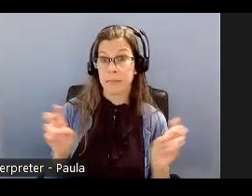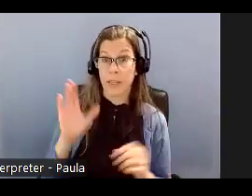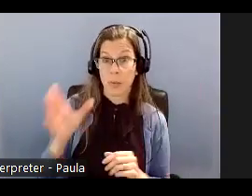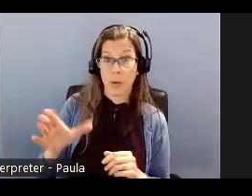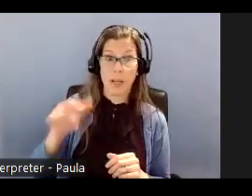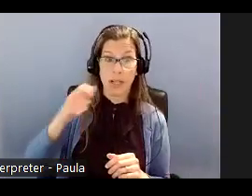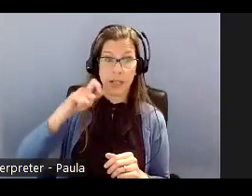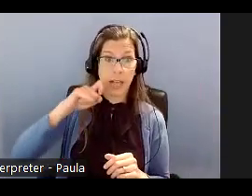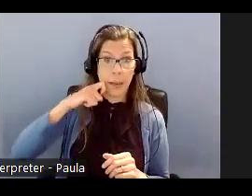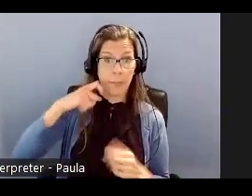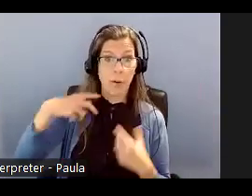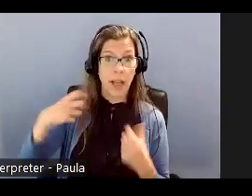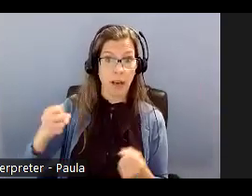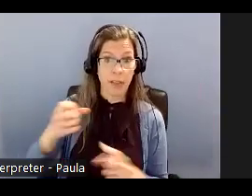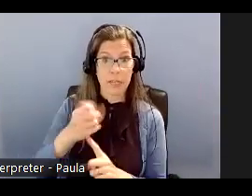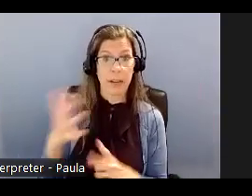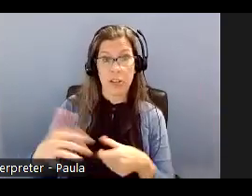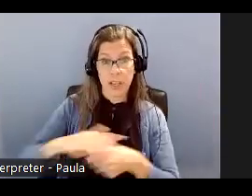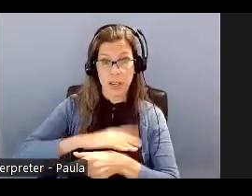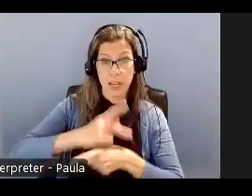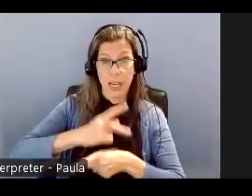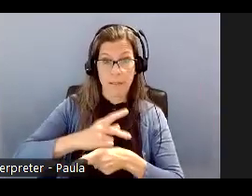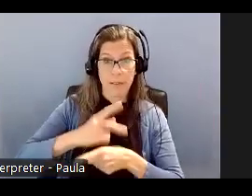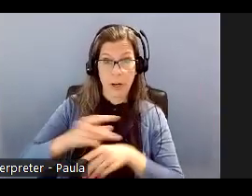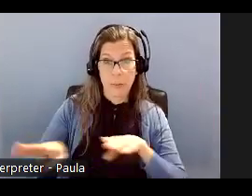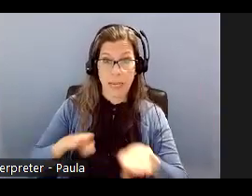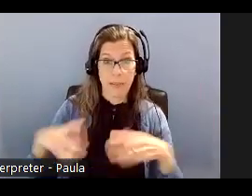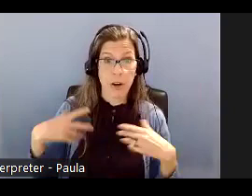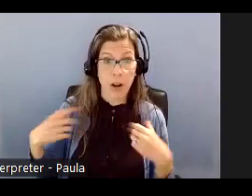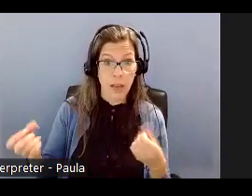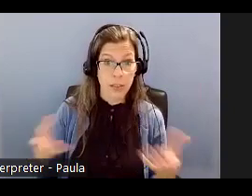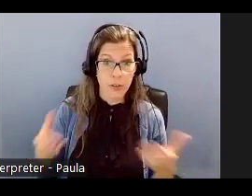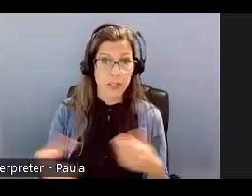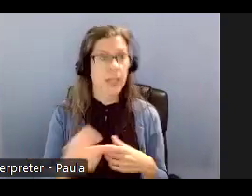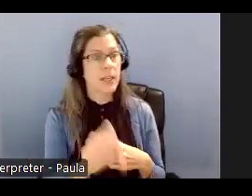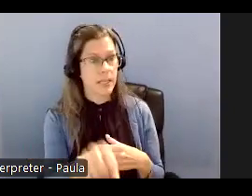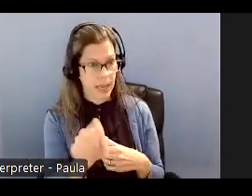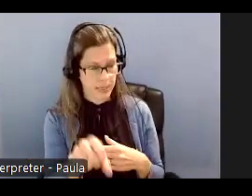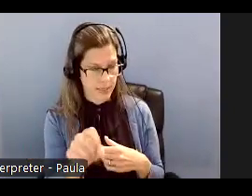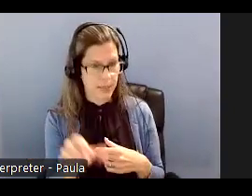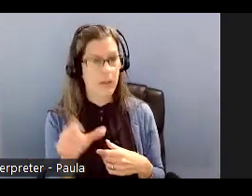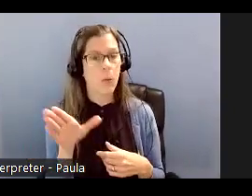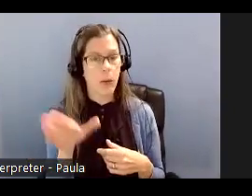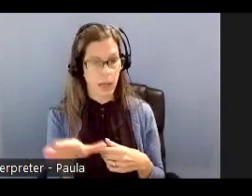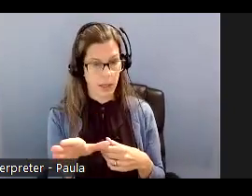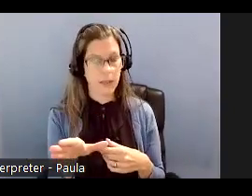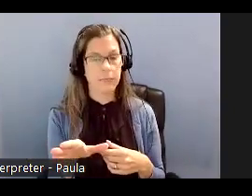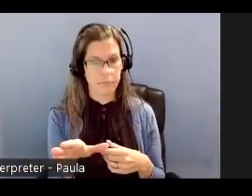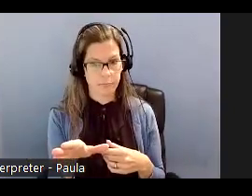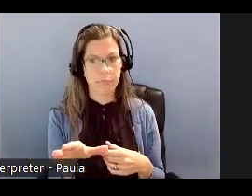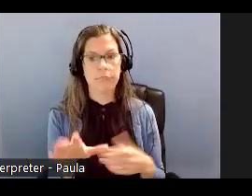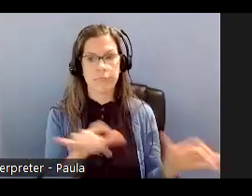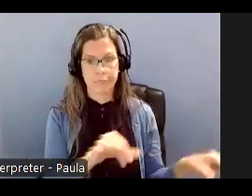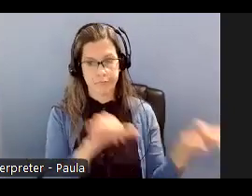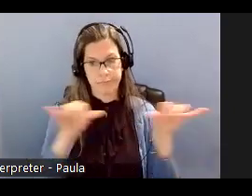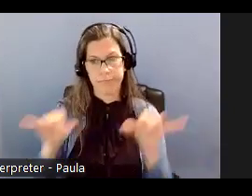cover behavioral health services? Yes. Apple Health Expansion is mirrored after